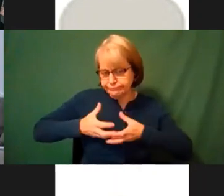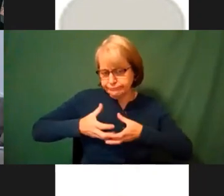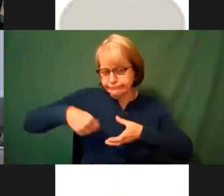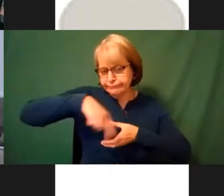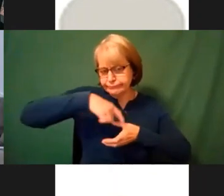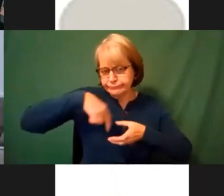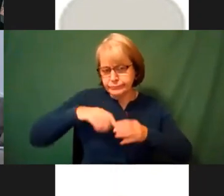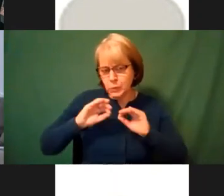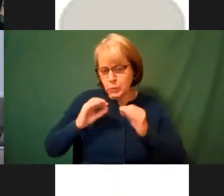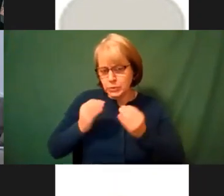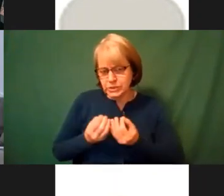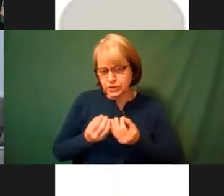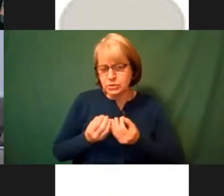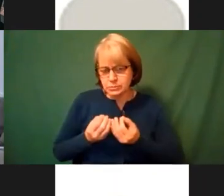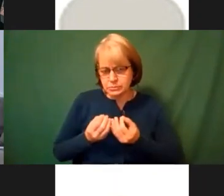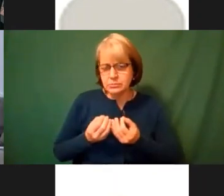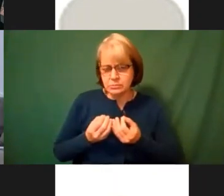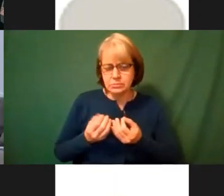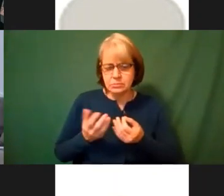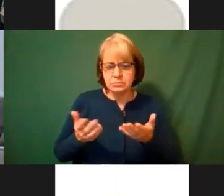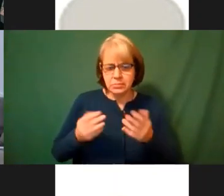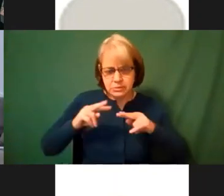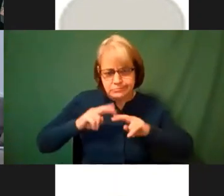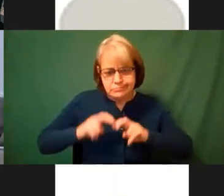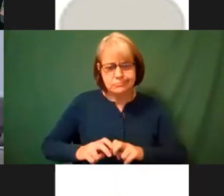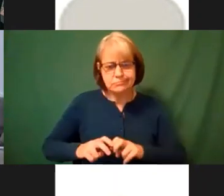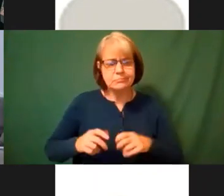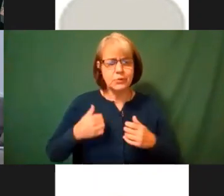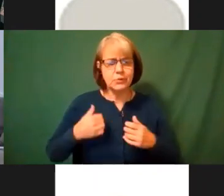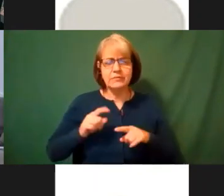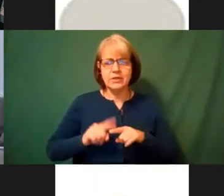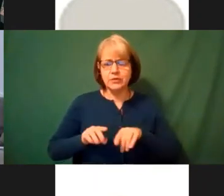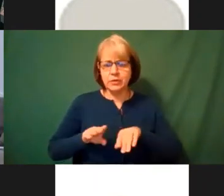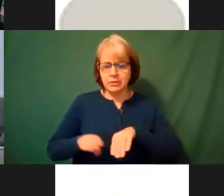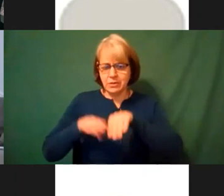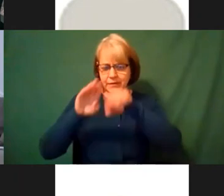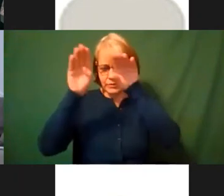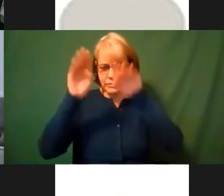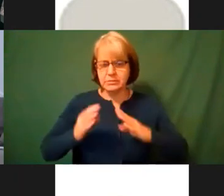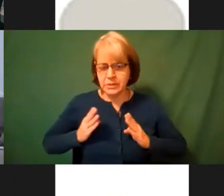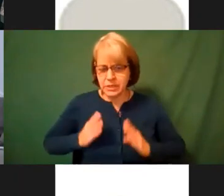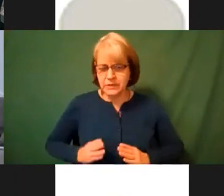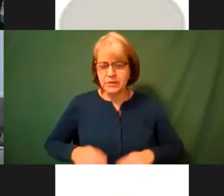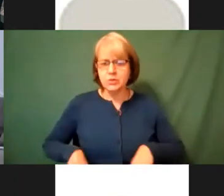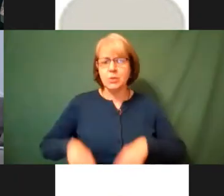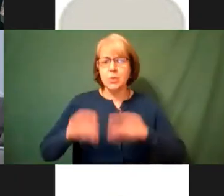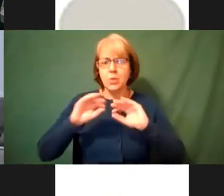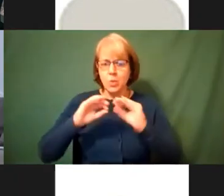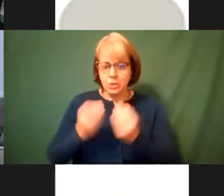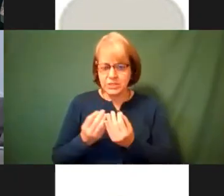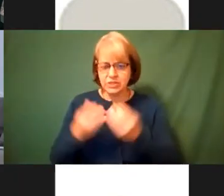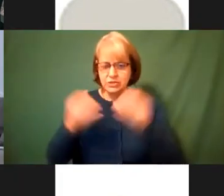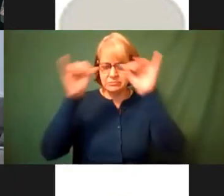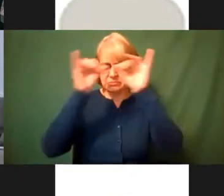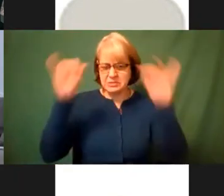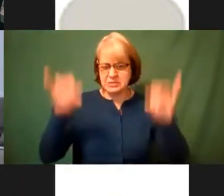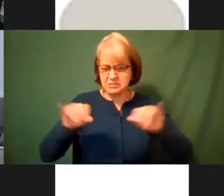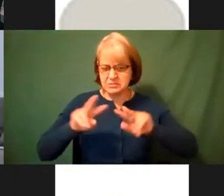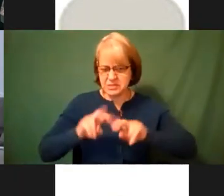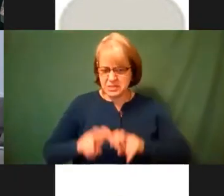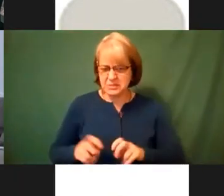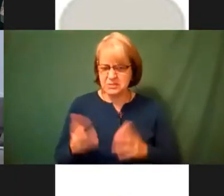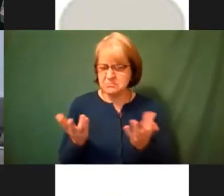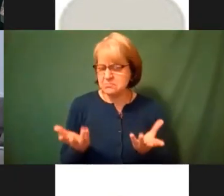in scale. And I think there's both individual, organizational, and institutional assessment. And what I mean by that is, how do you get real